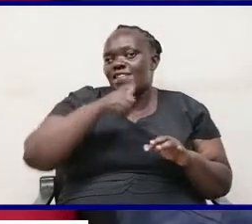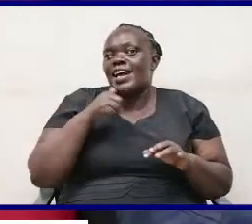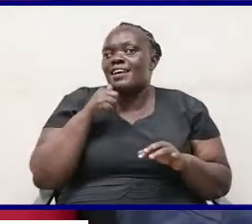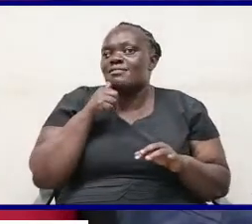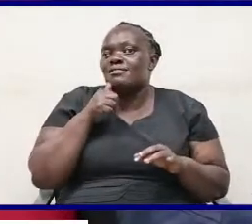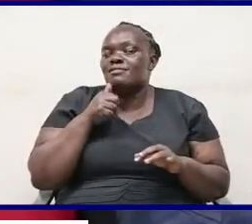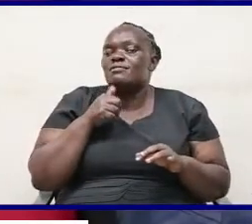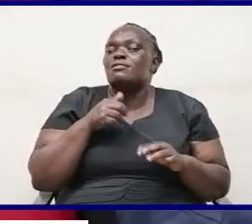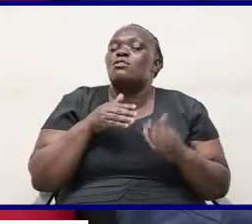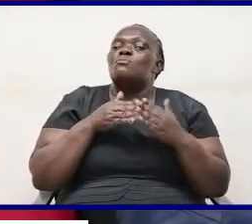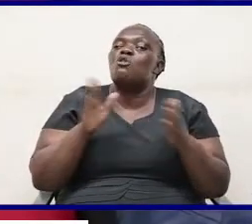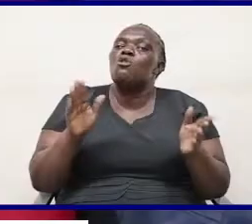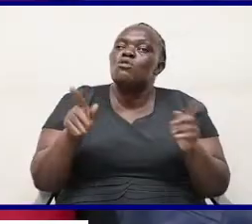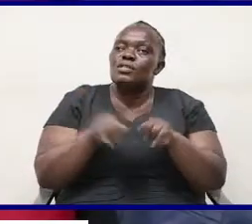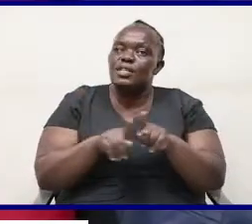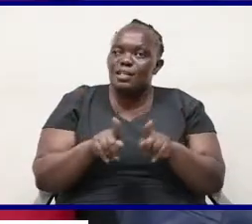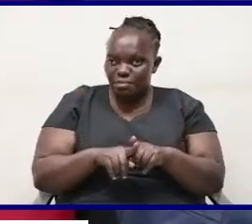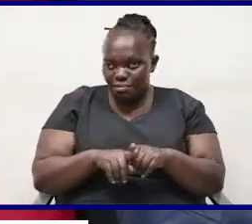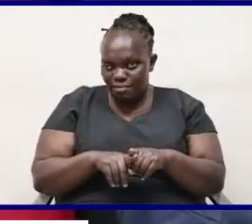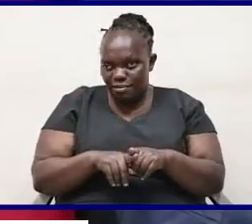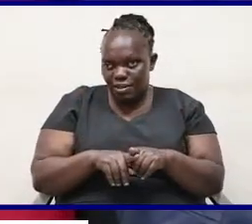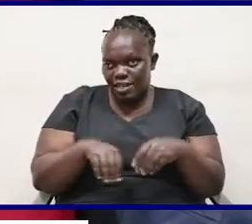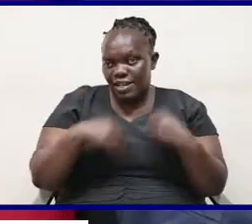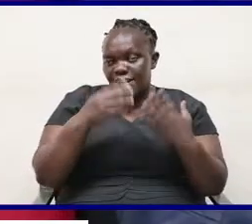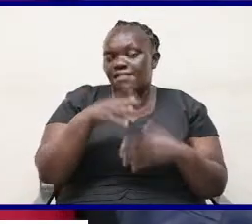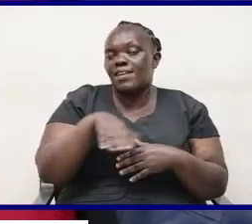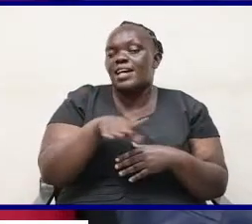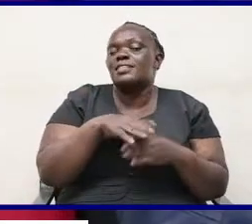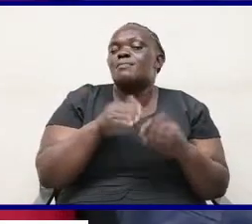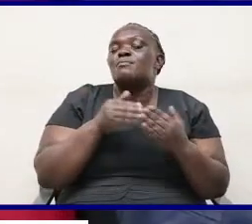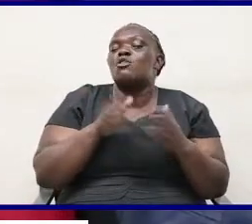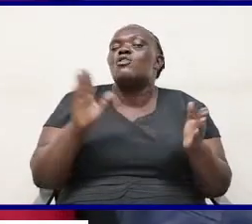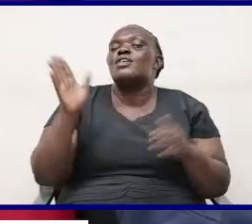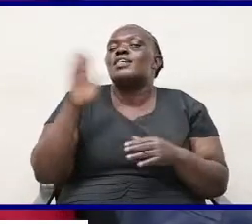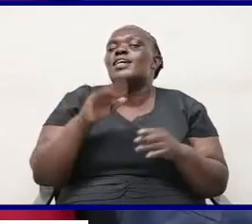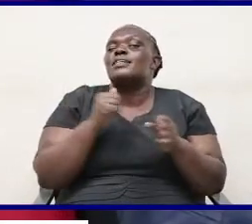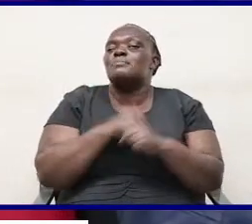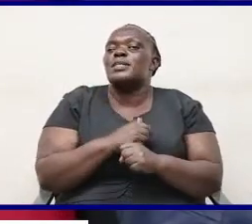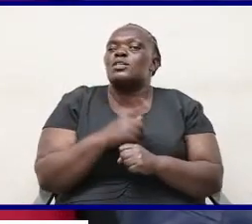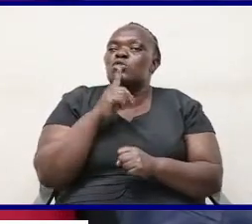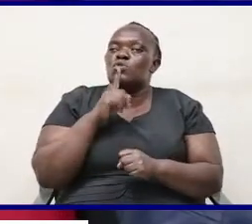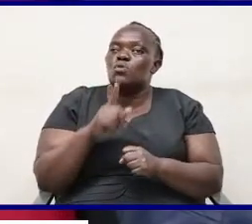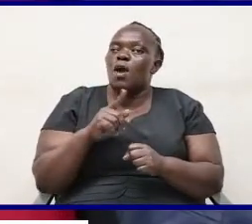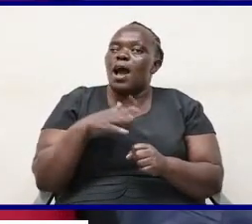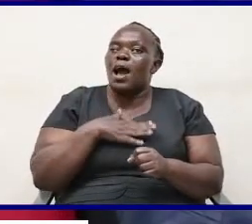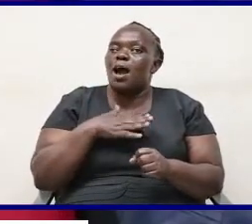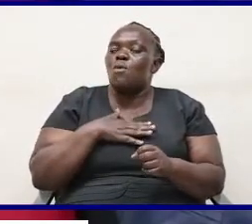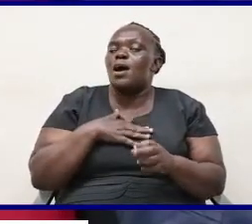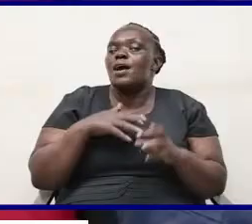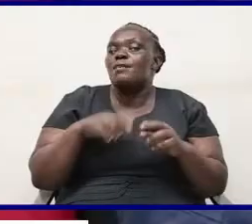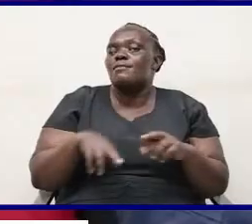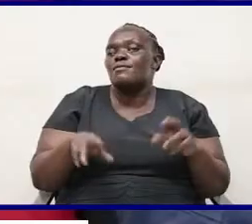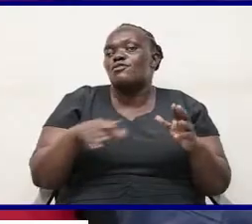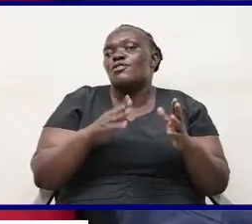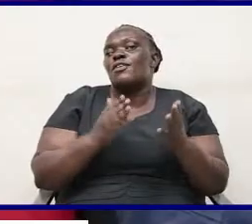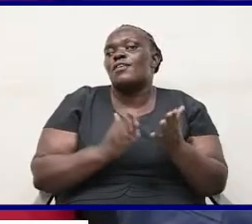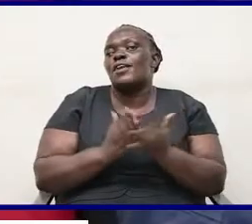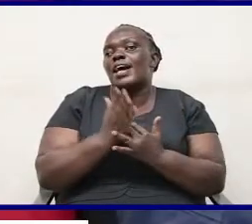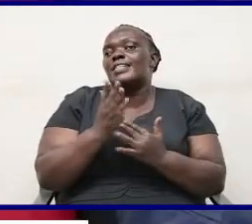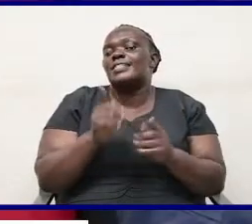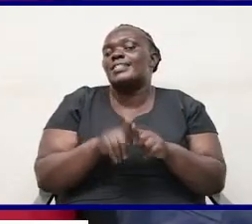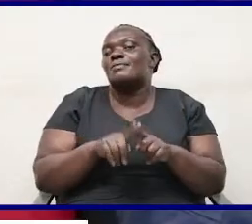so that there's more of intra-Africa trade that gives us more returns. So ensuring that our infrastructure is right, our